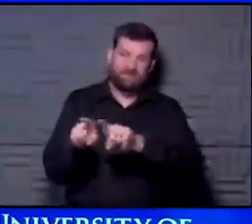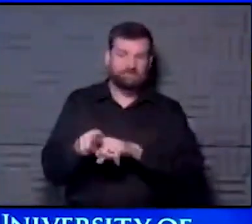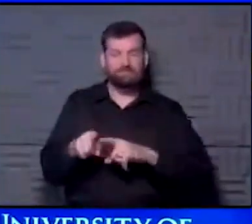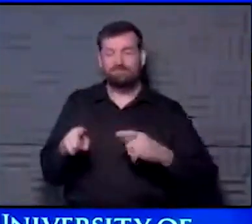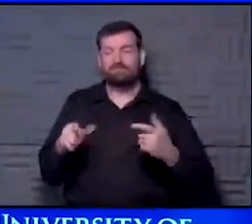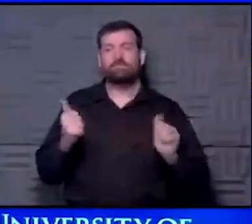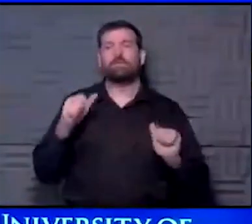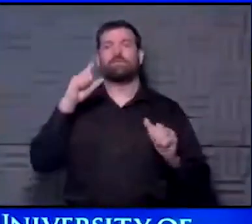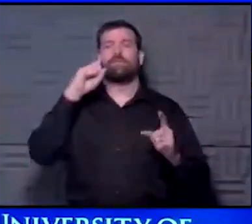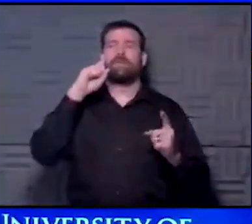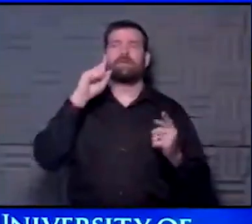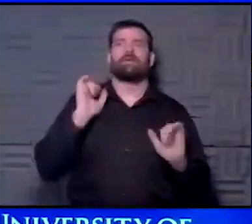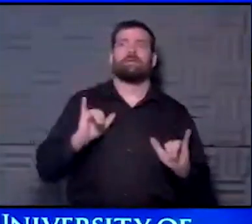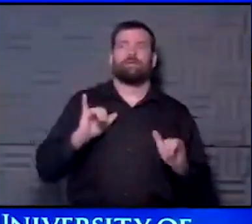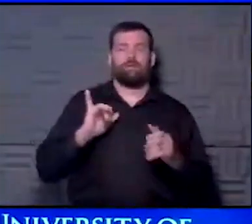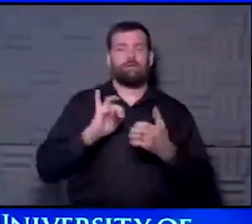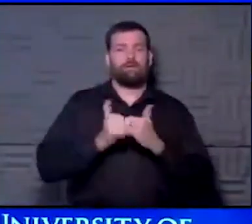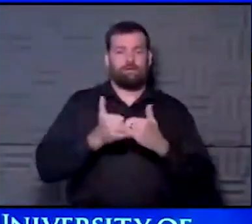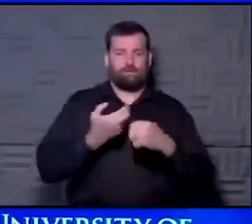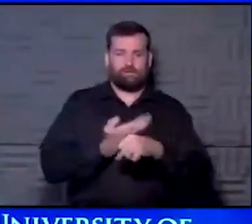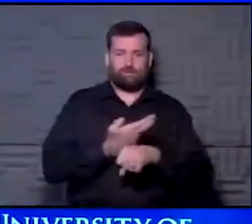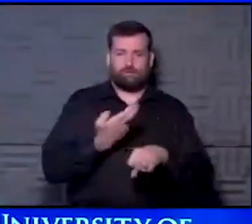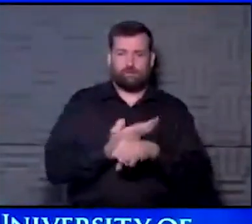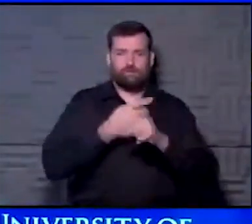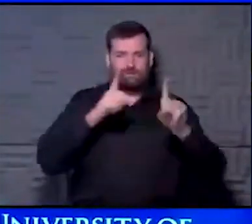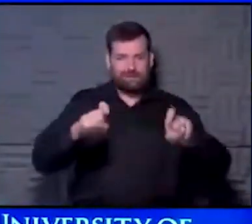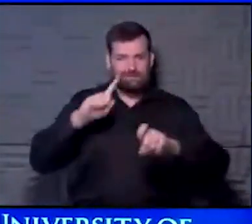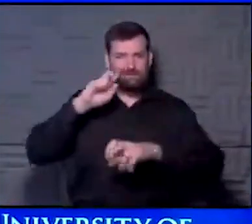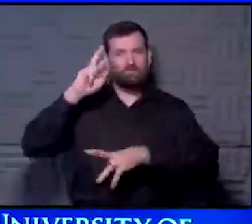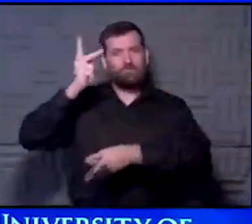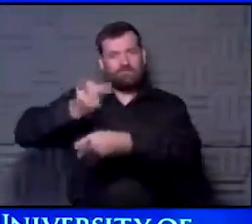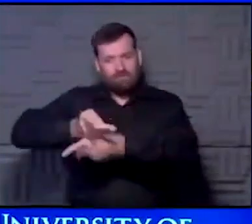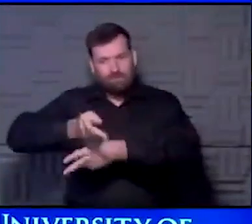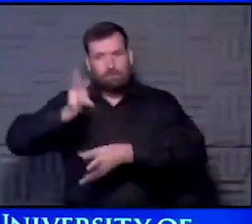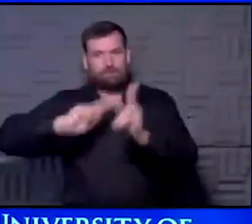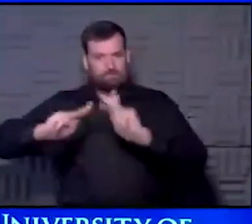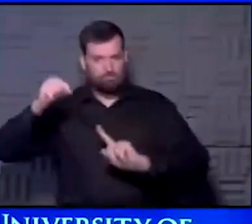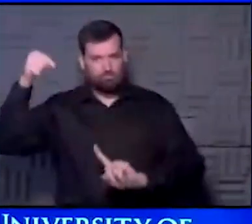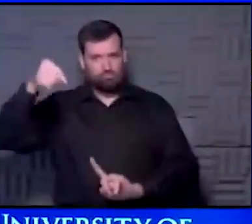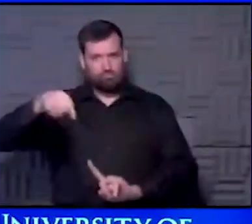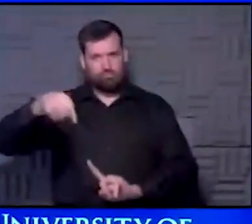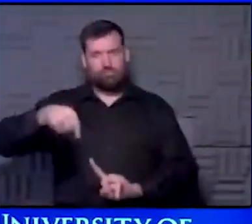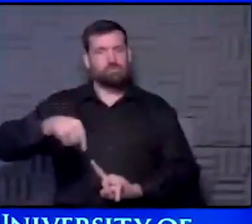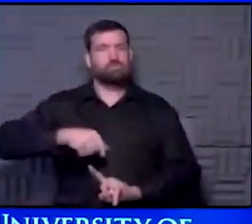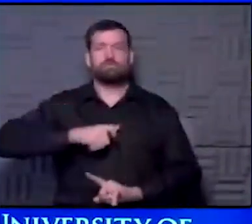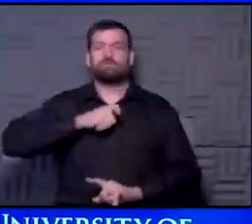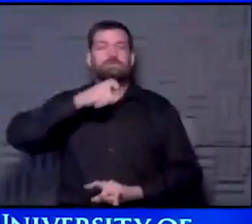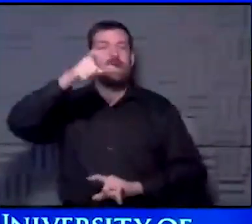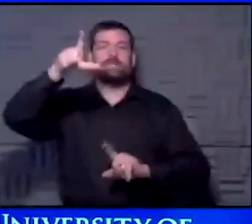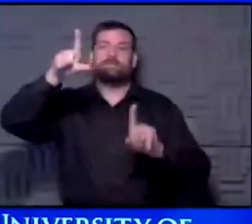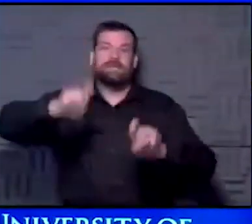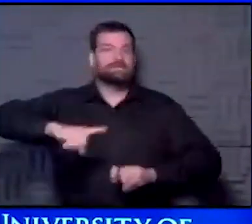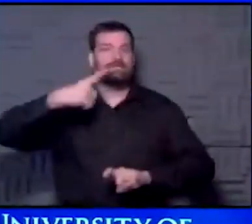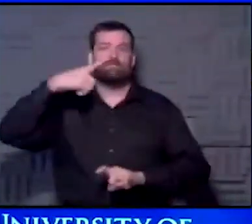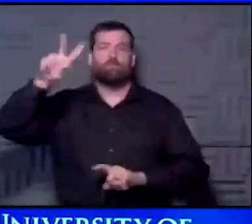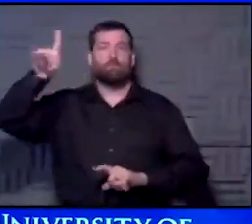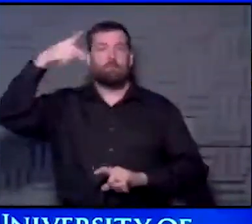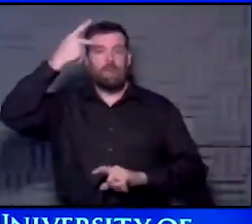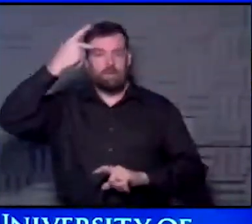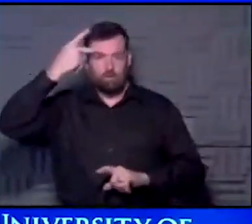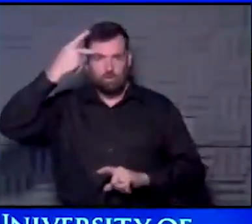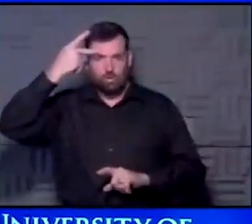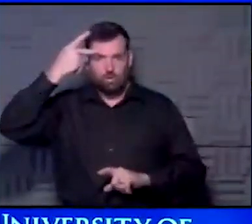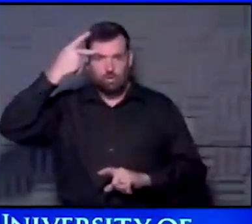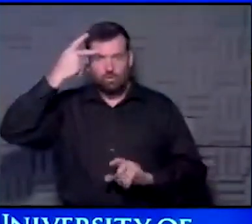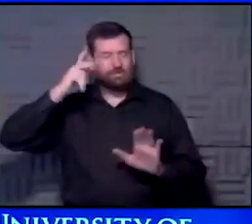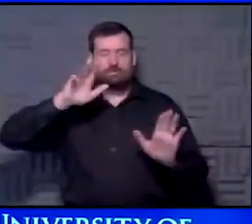think, how do you use testing to take care of people? Yep. Not testing to be a political weapon. Well, we need